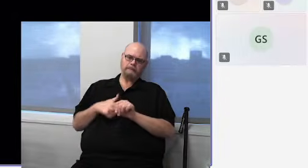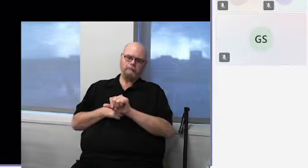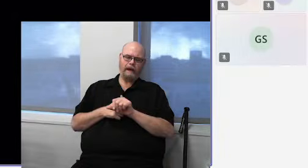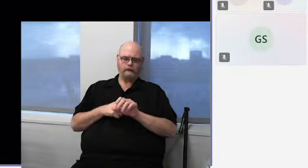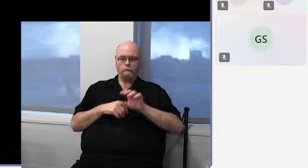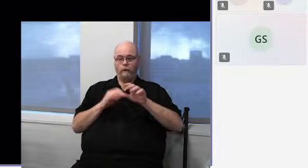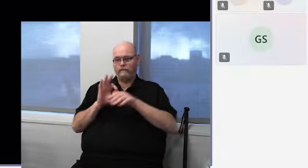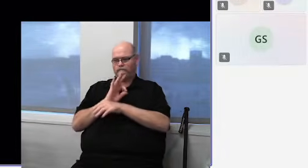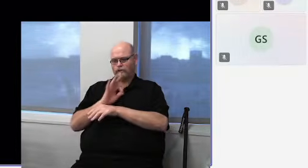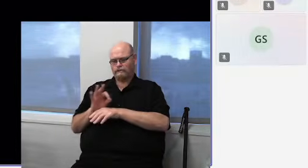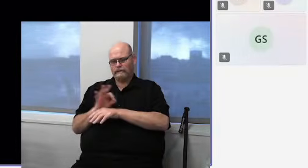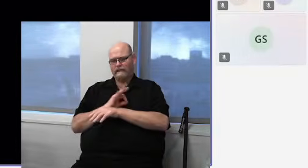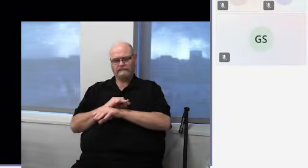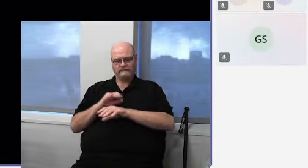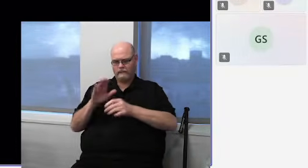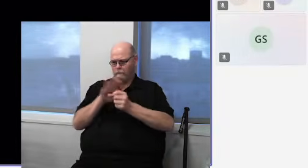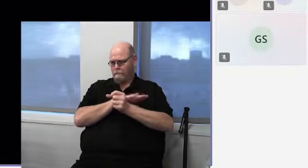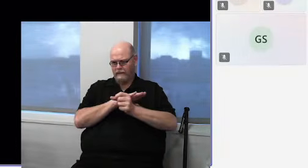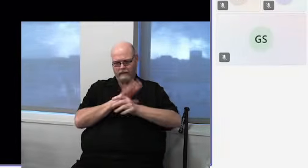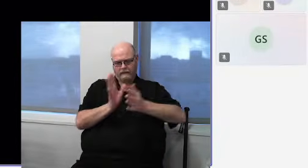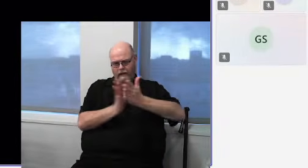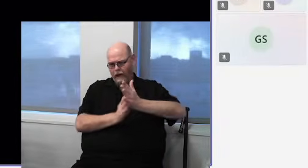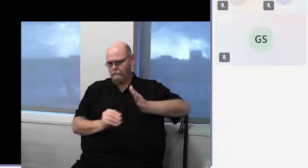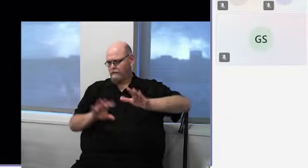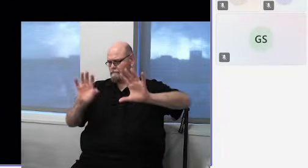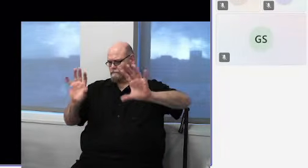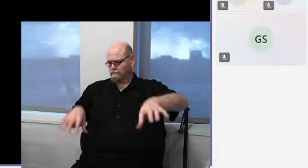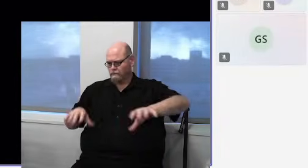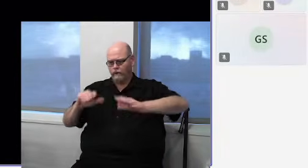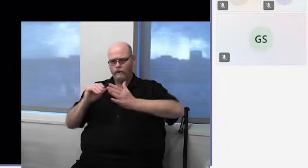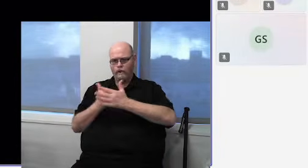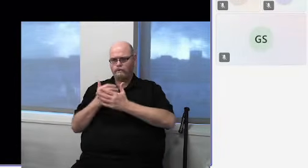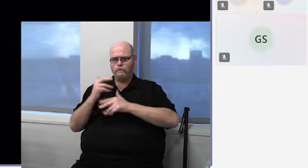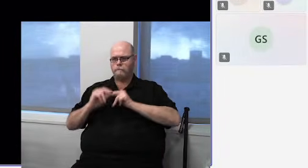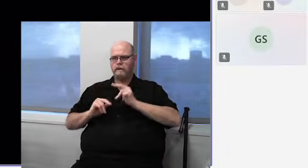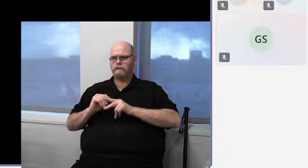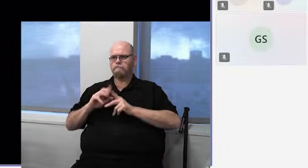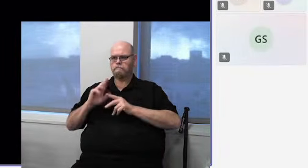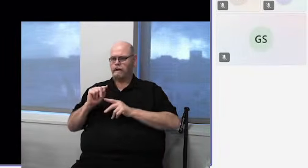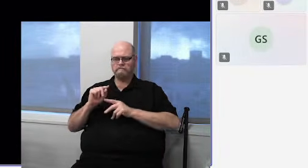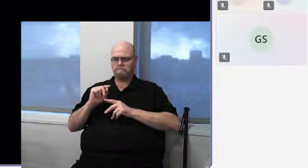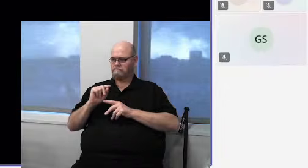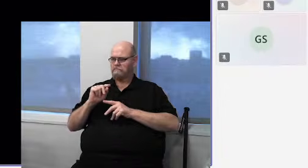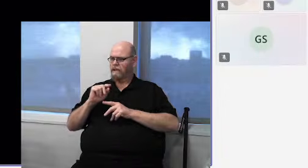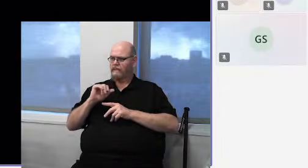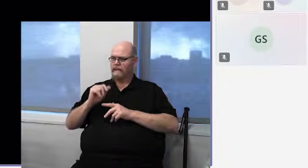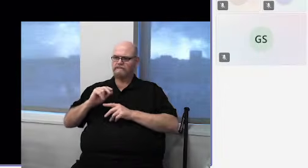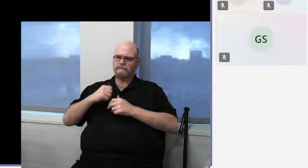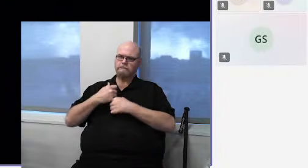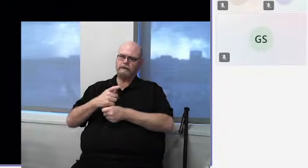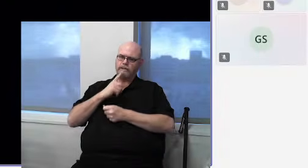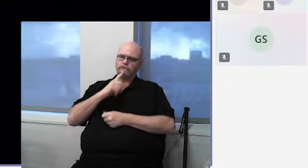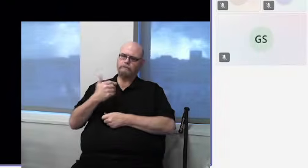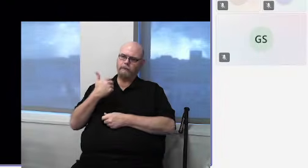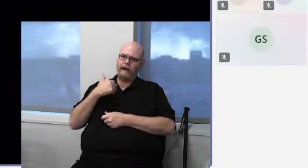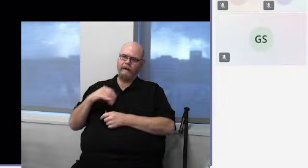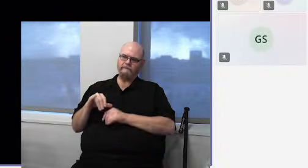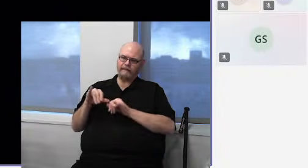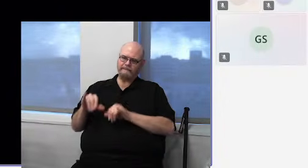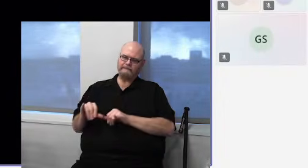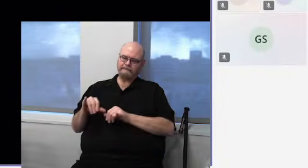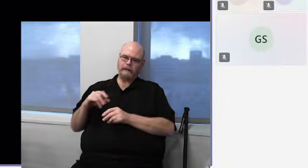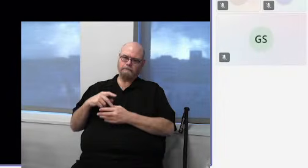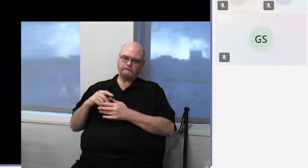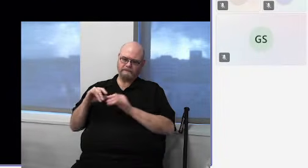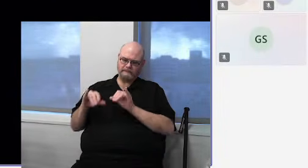which is a backup of the functionality. It's not a complete new building or anything like that. It is simply making sure